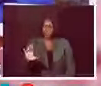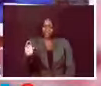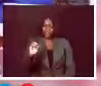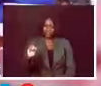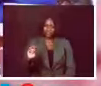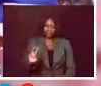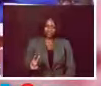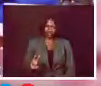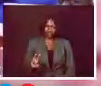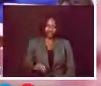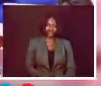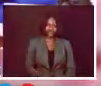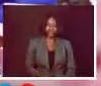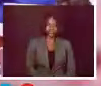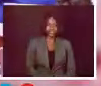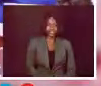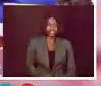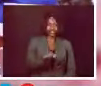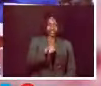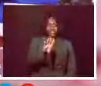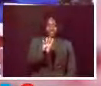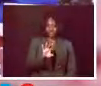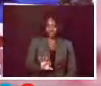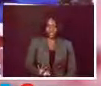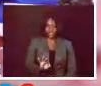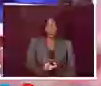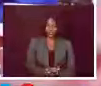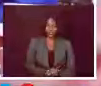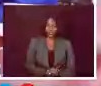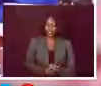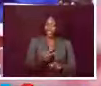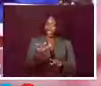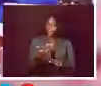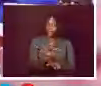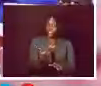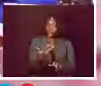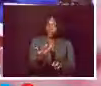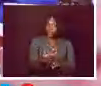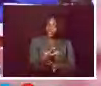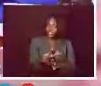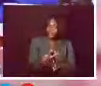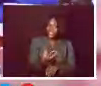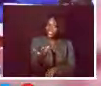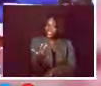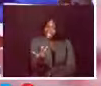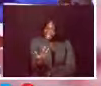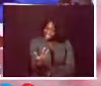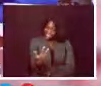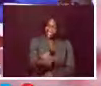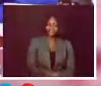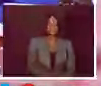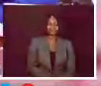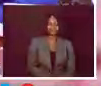0.0502 and then 0.49. When you multiply it by the 13,